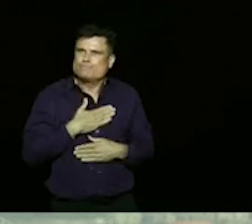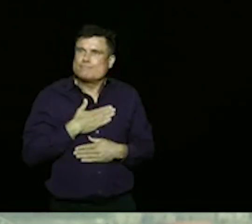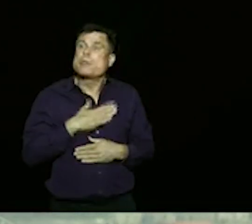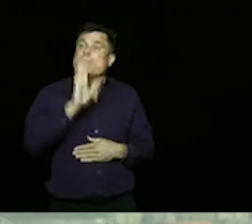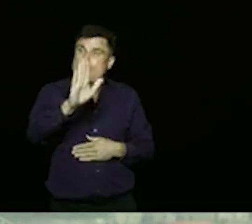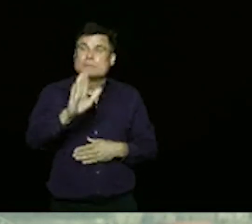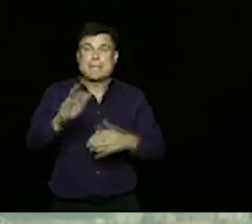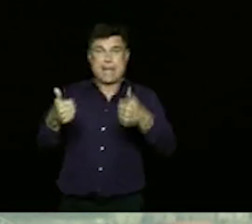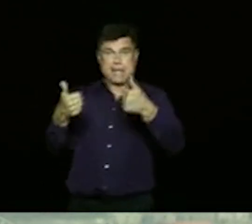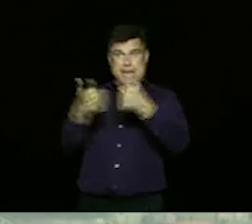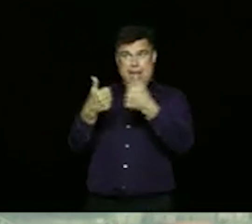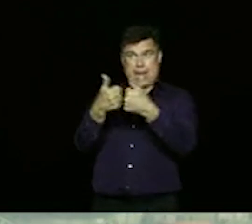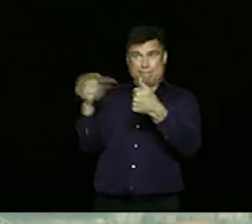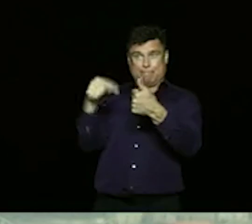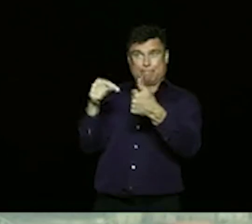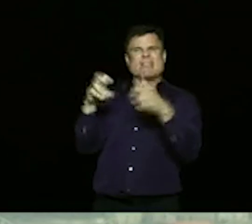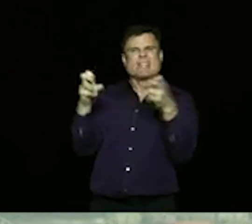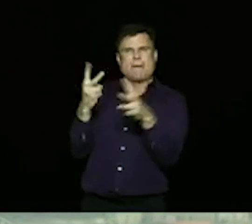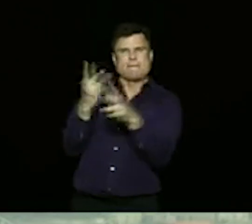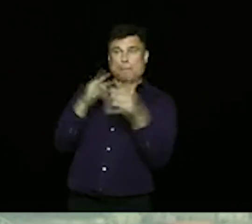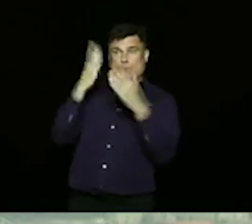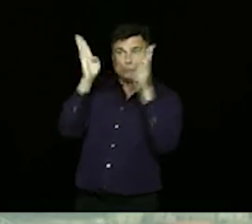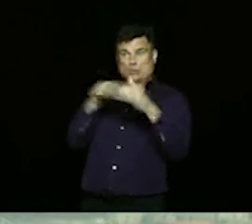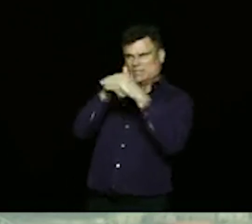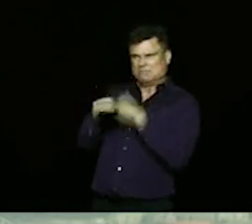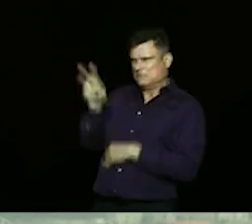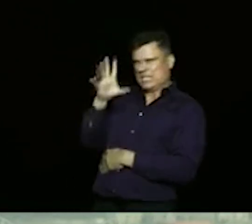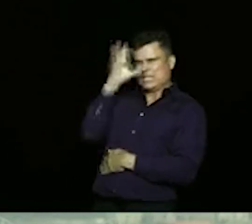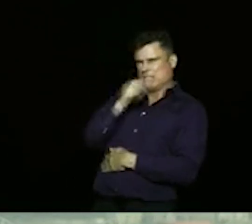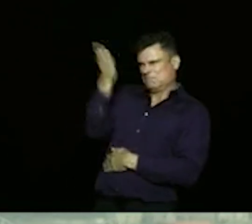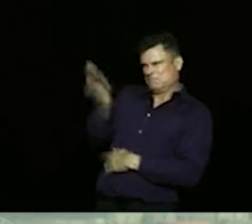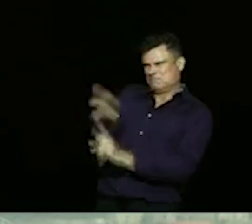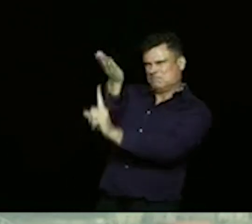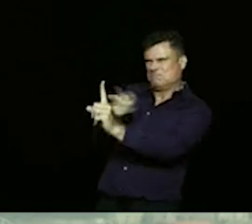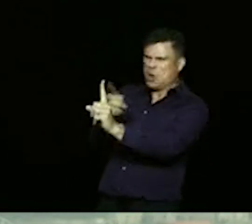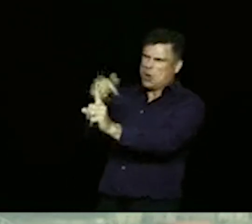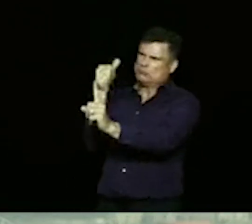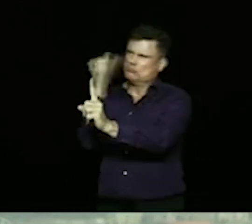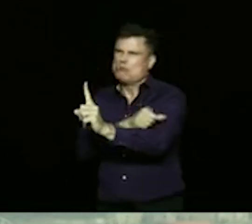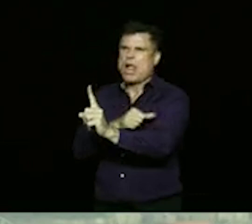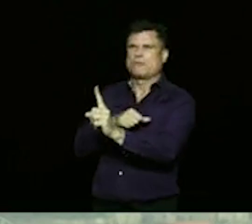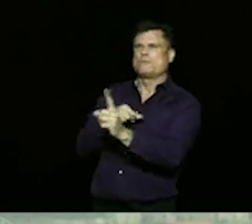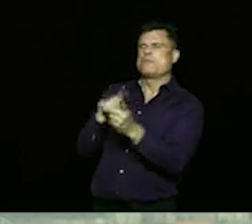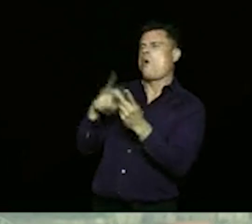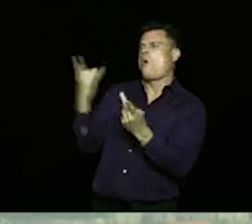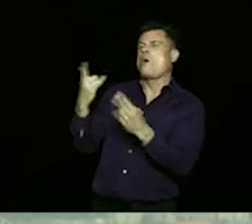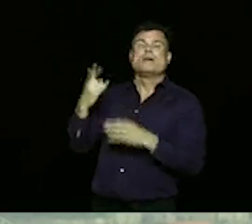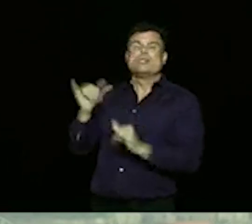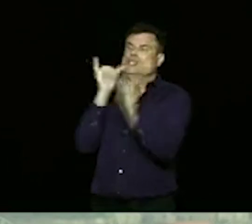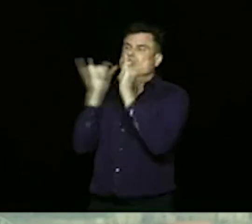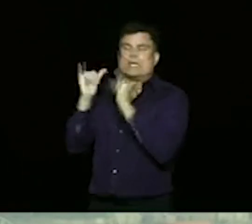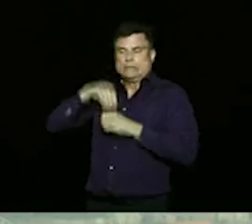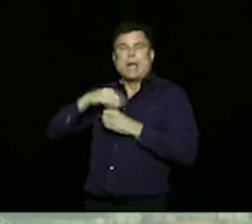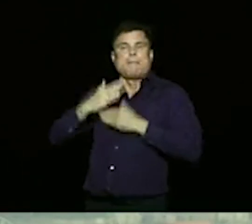done, and how the game was run will require more information. But the game involved guessing the